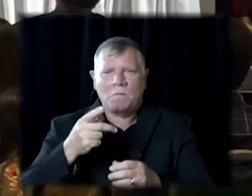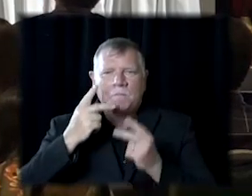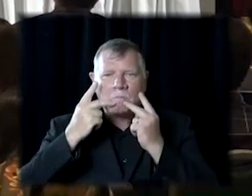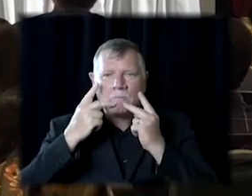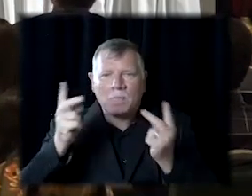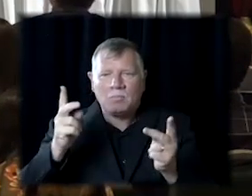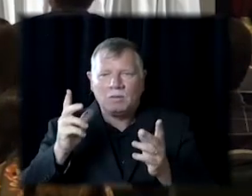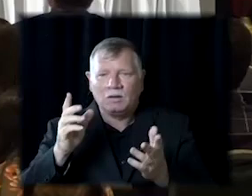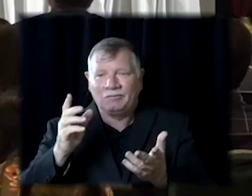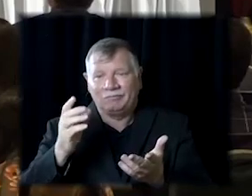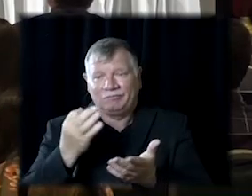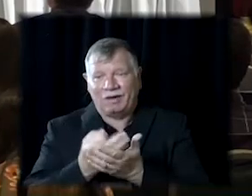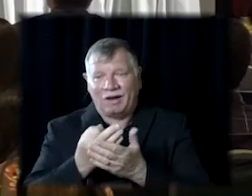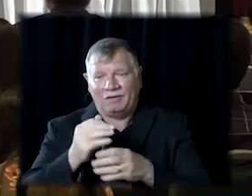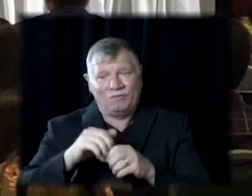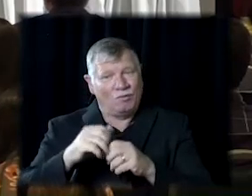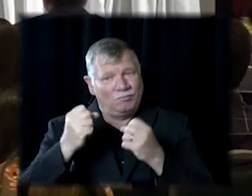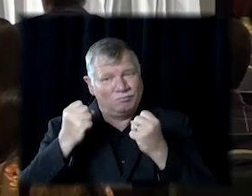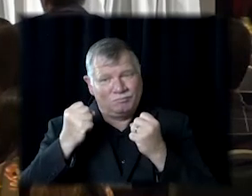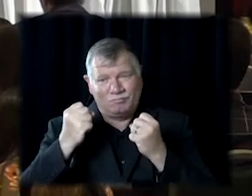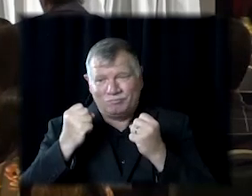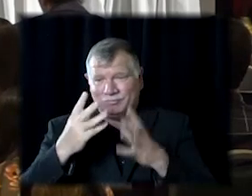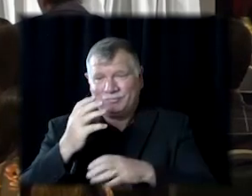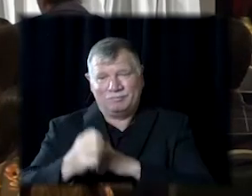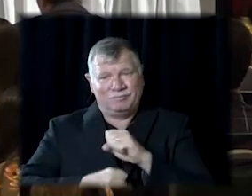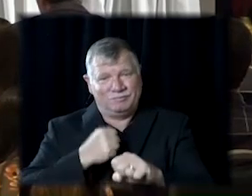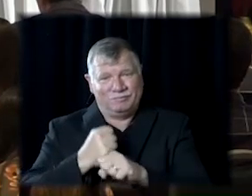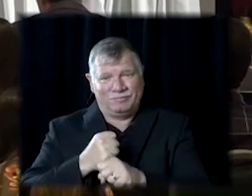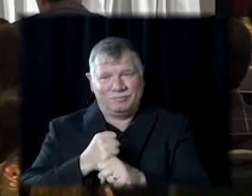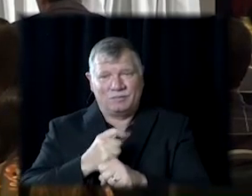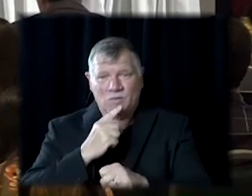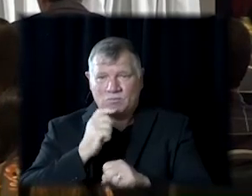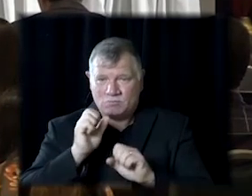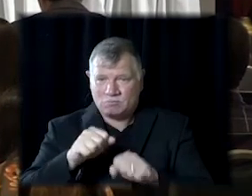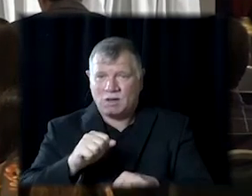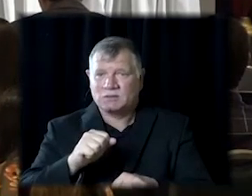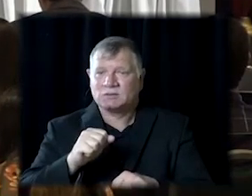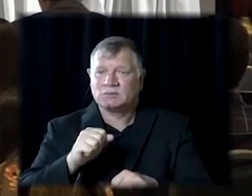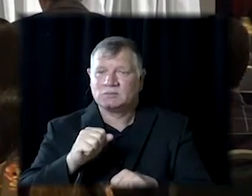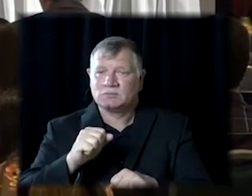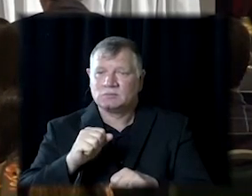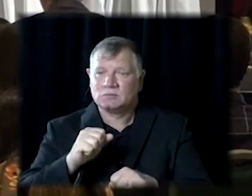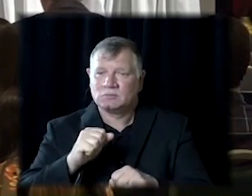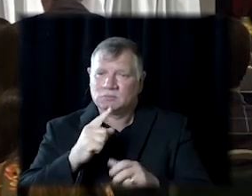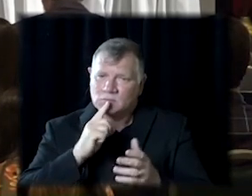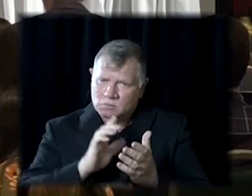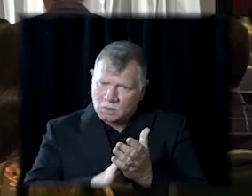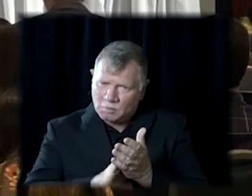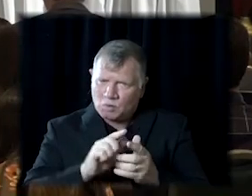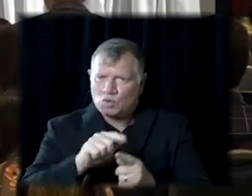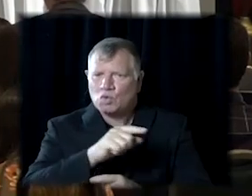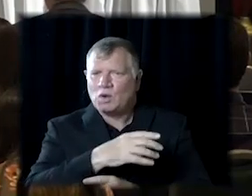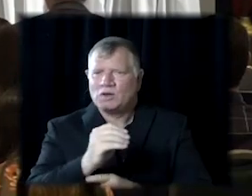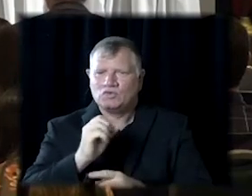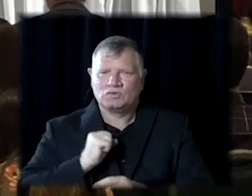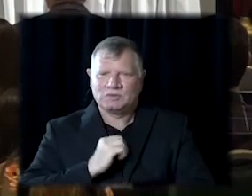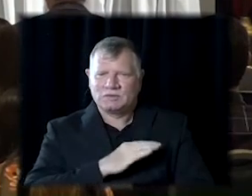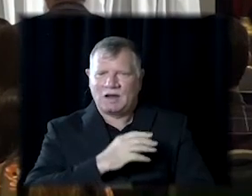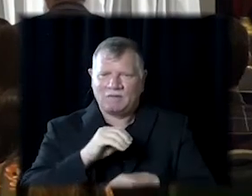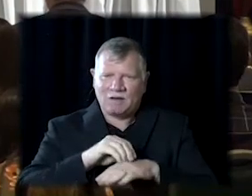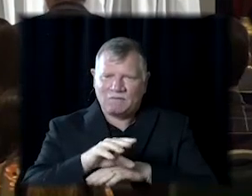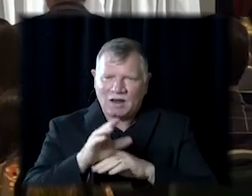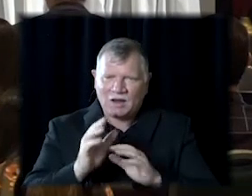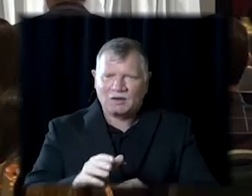Rico for decades, I really must commend you and your staff and the